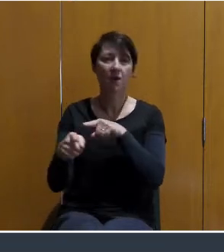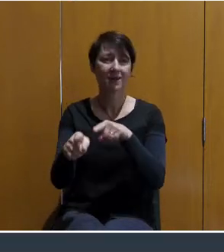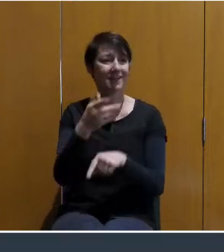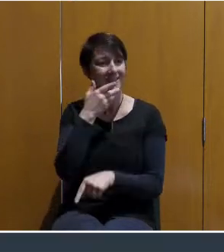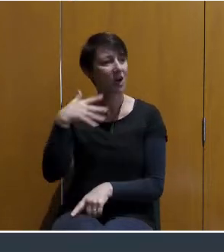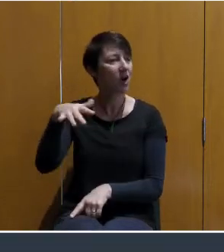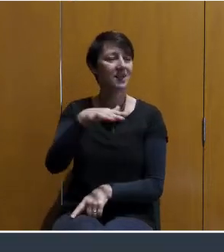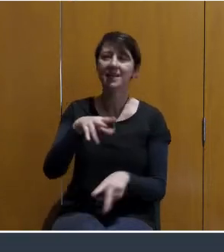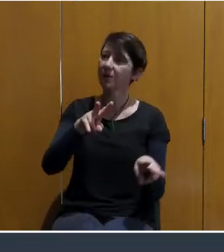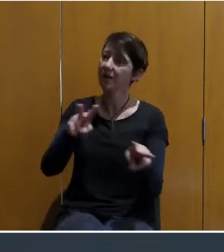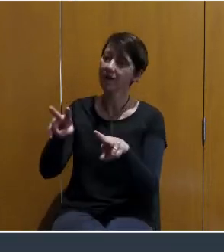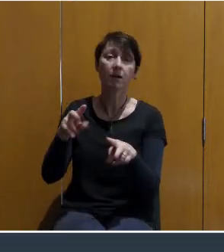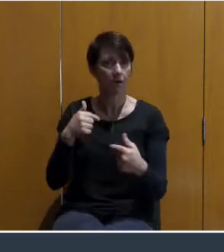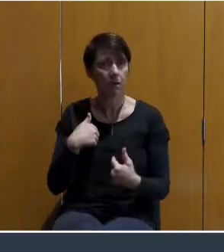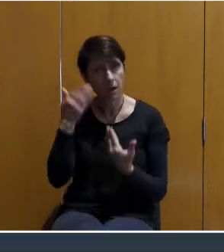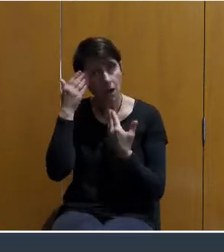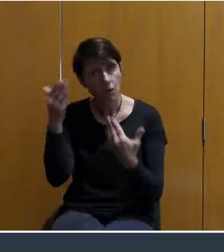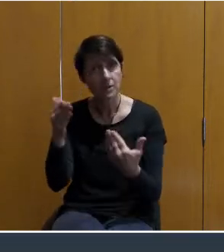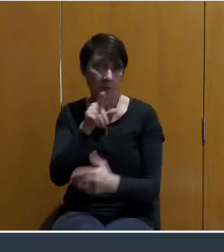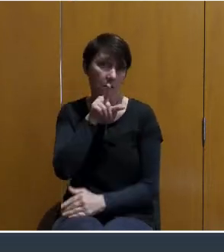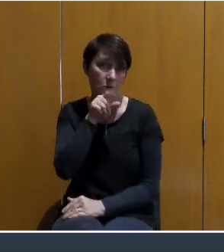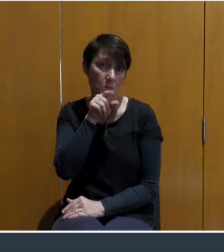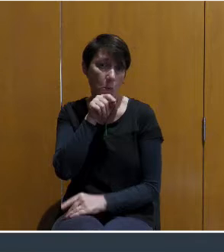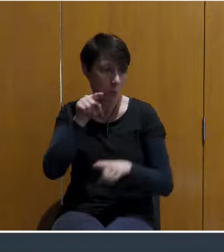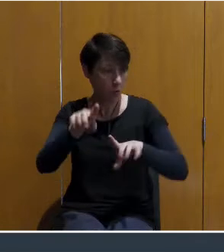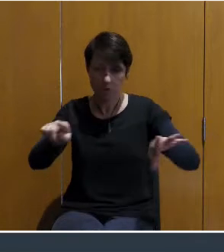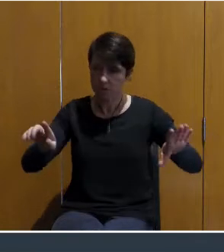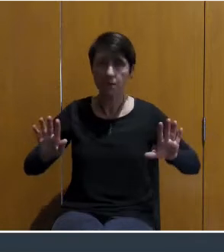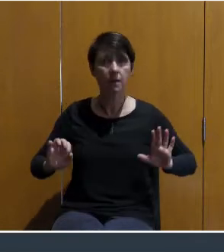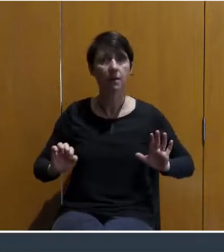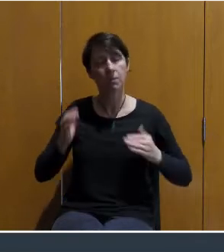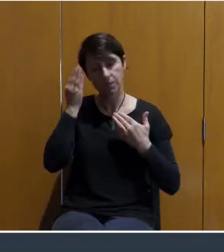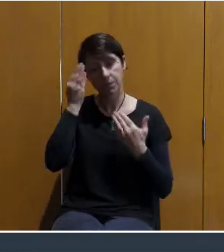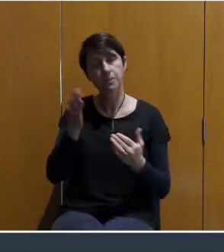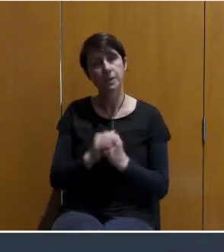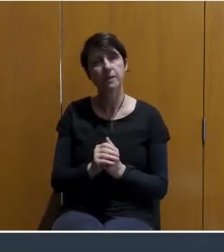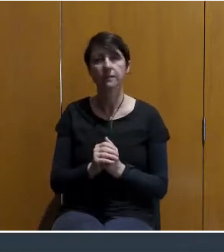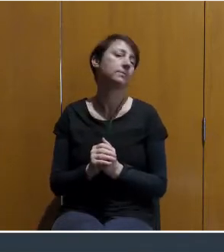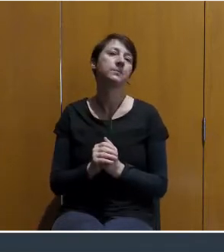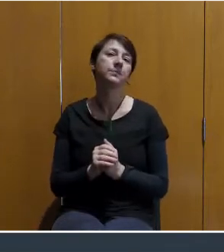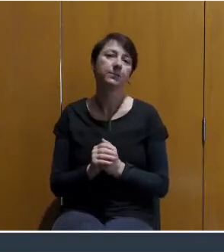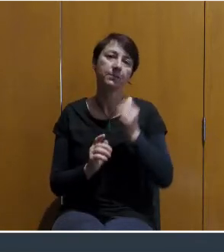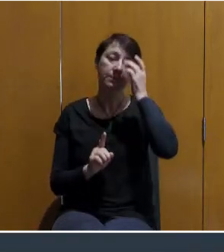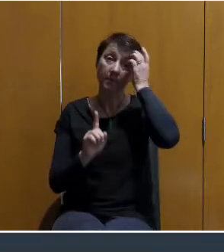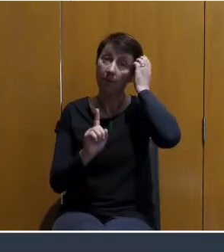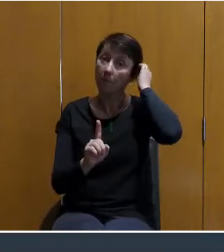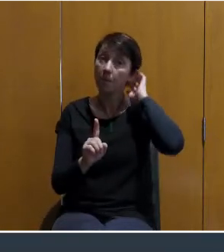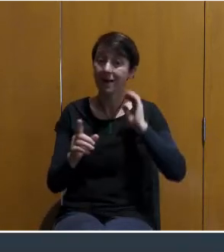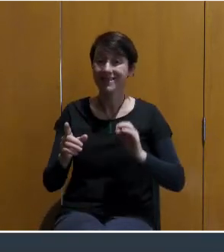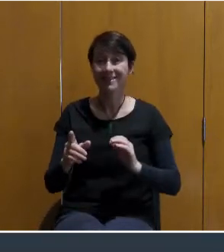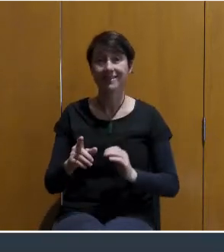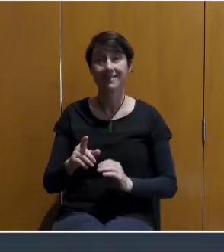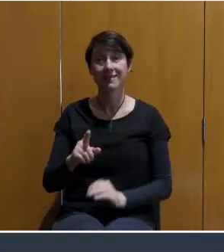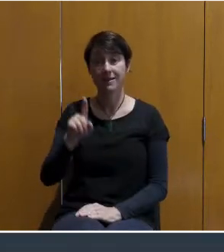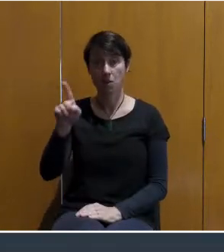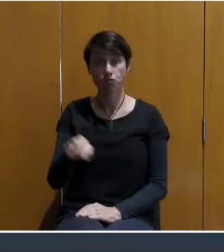the local bird life there. So I think it's really good. The extended part, obviously we're talking